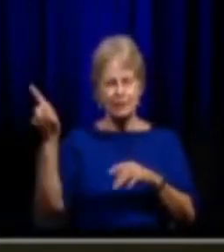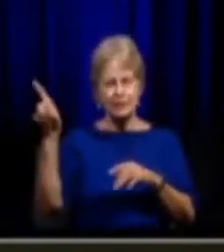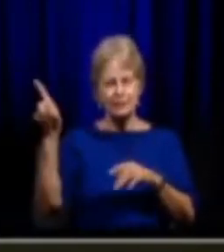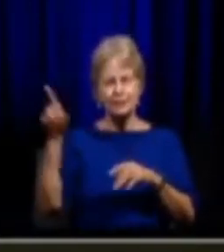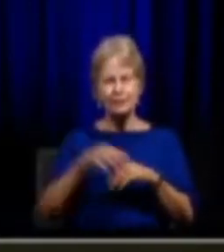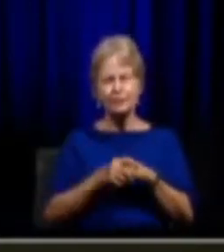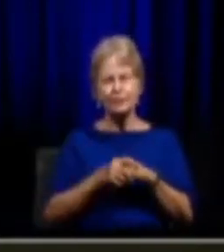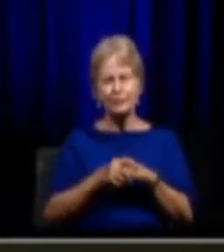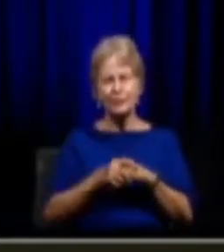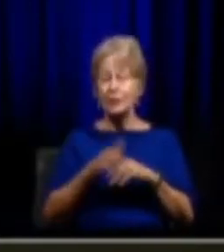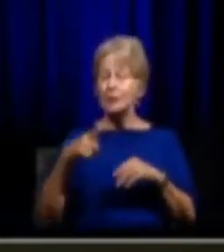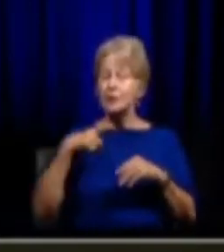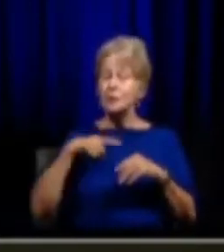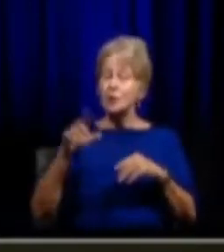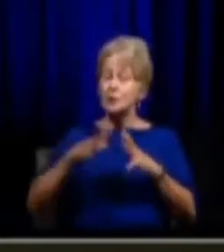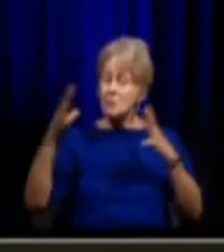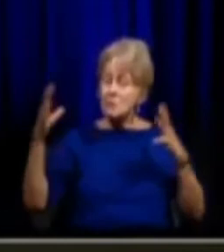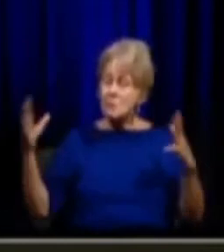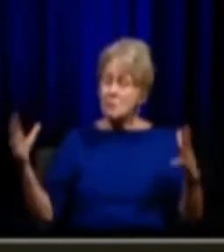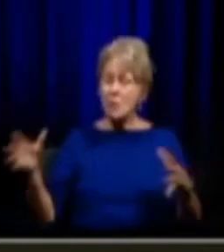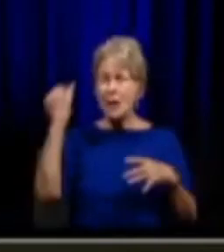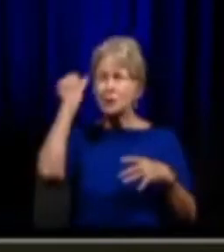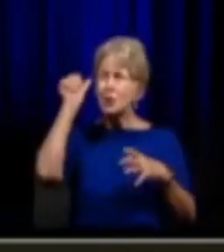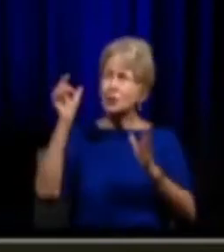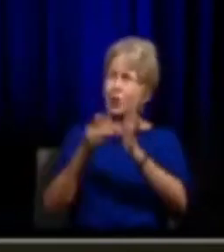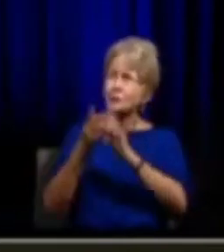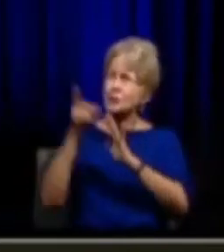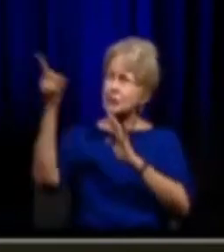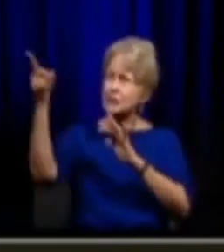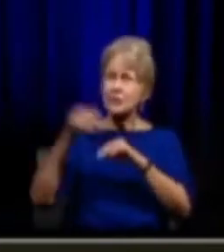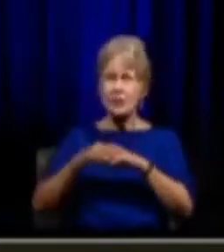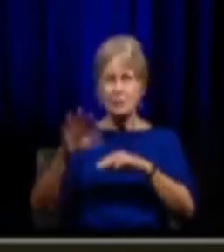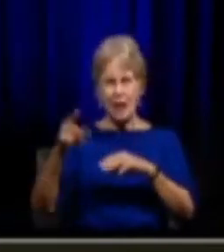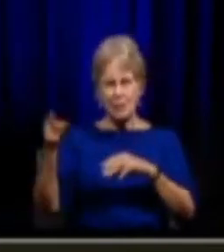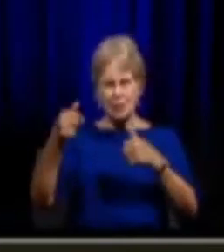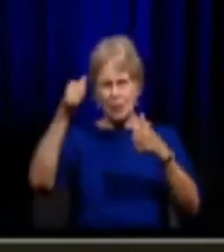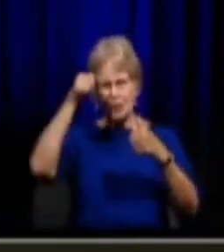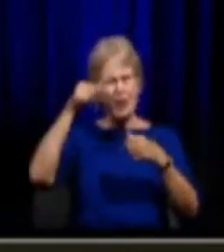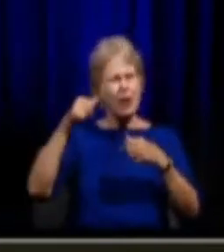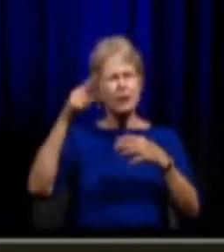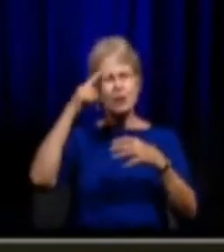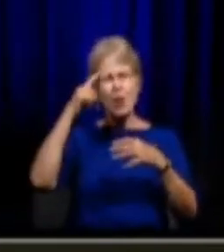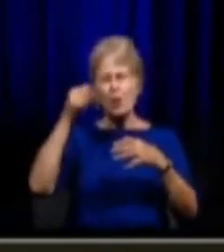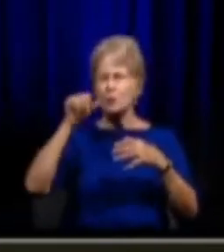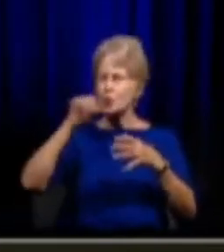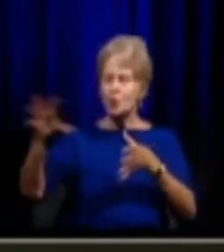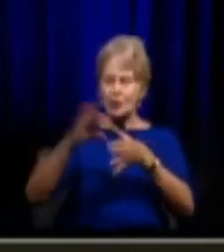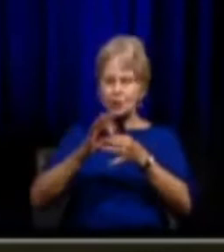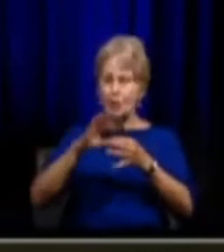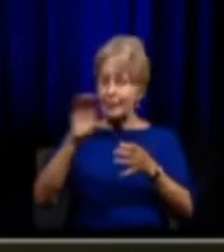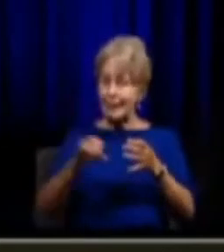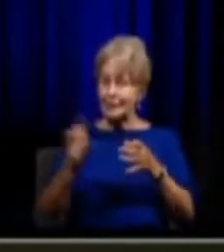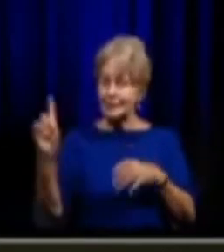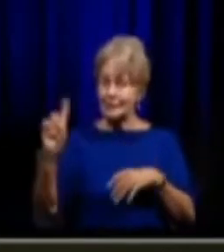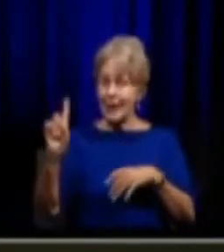of the greatness of God, then consider joining us here at Catalyst. You might be visiting today or you're sitting at home. Consider joining